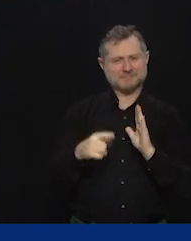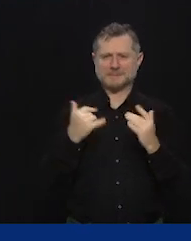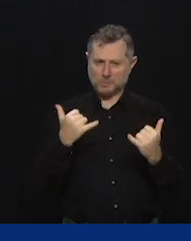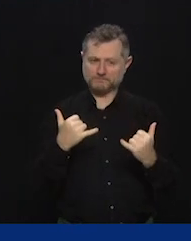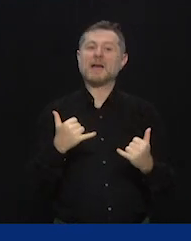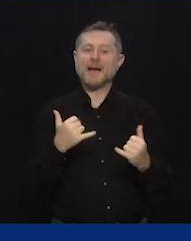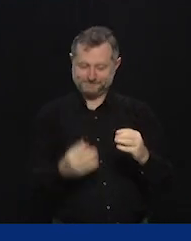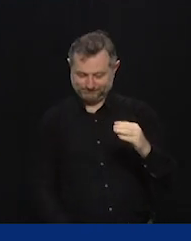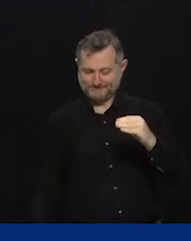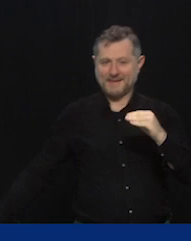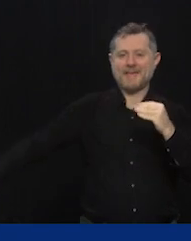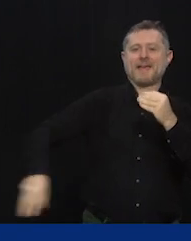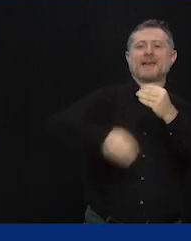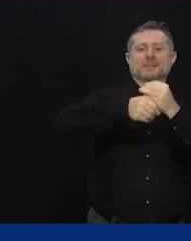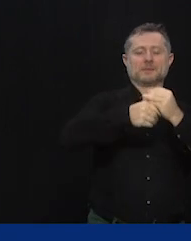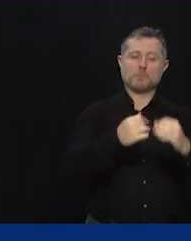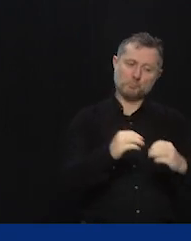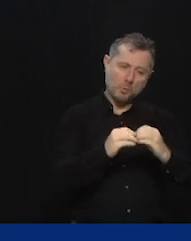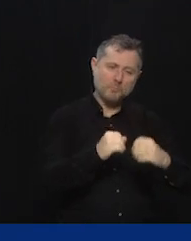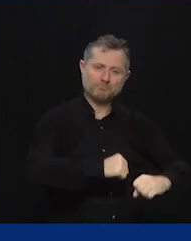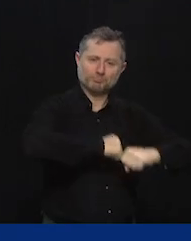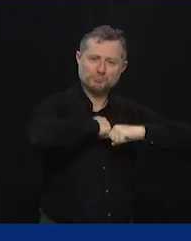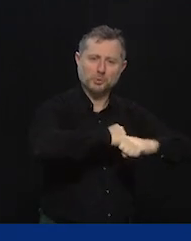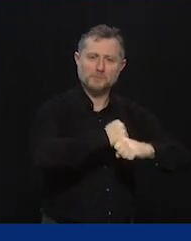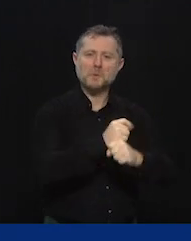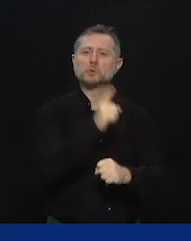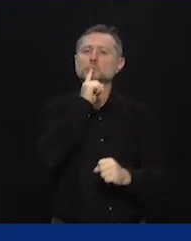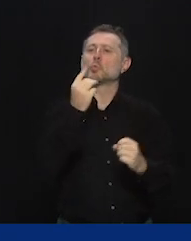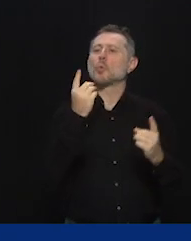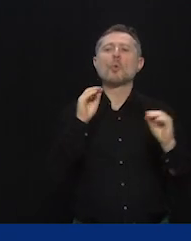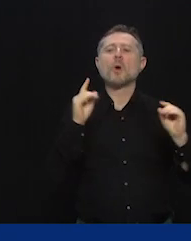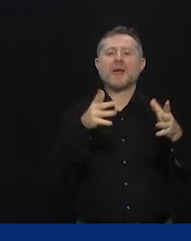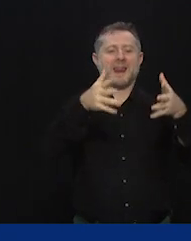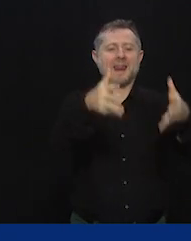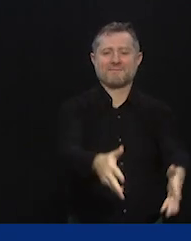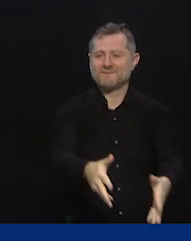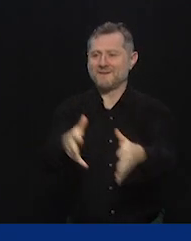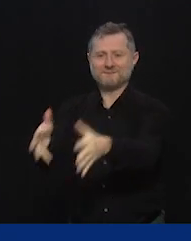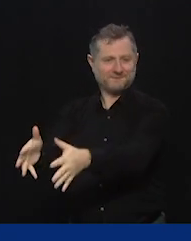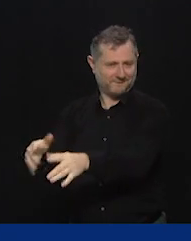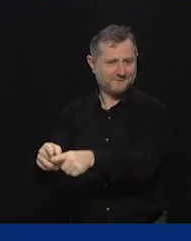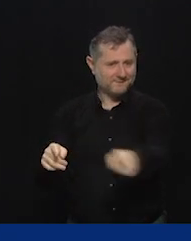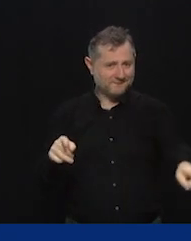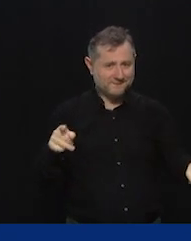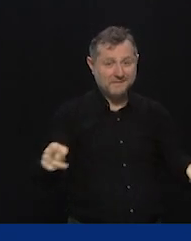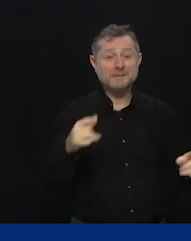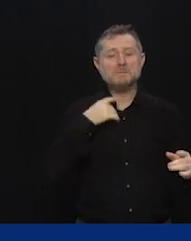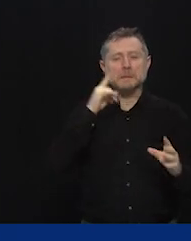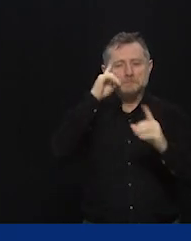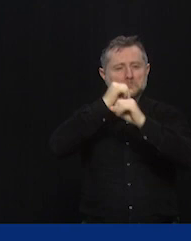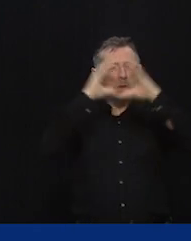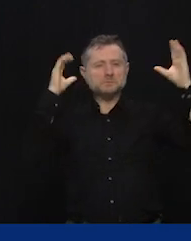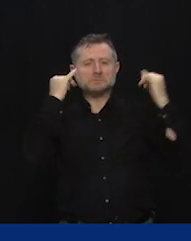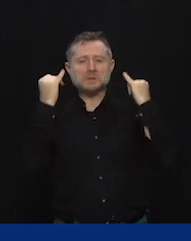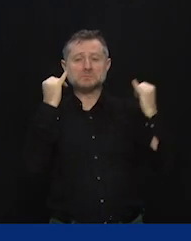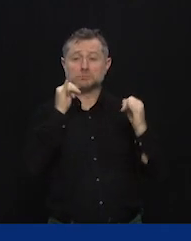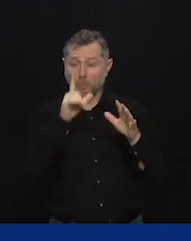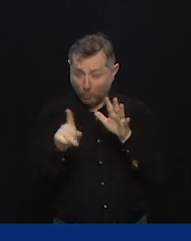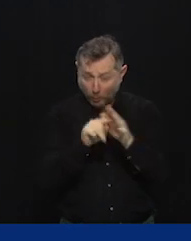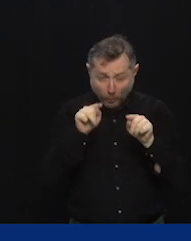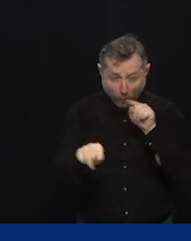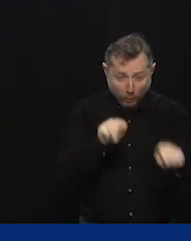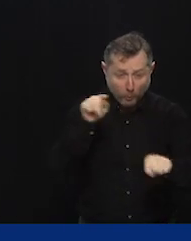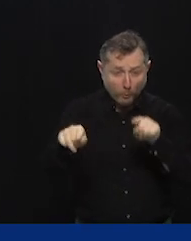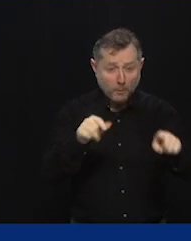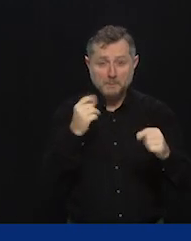advocates. I'm also going to acknowledge the people who make this happen. There are ideas out there that come to their constituents, come from advocacy groups, but it really